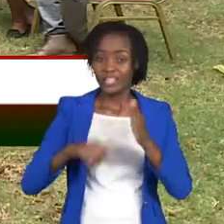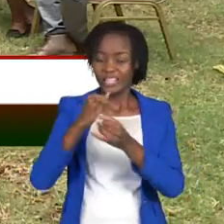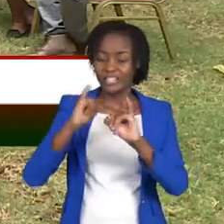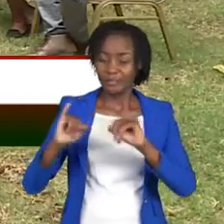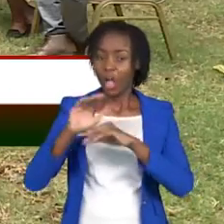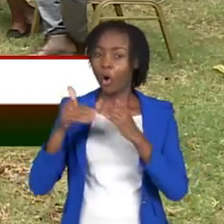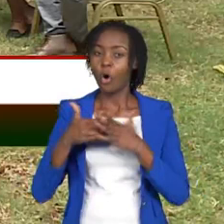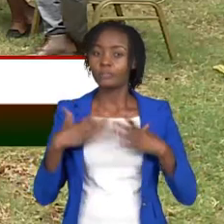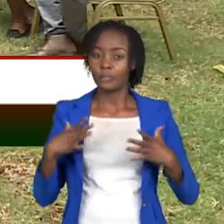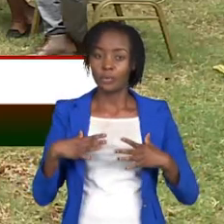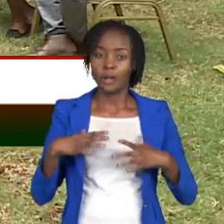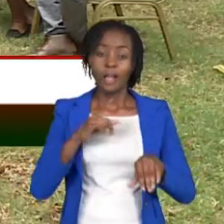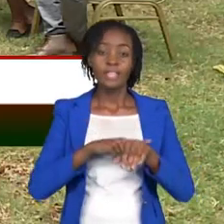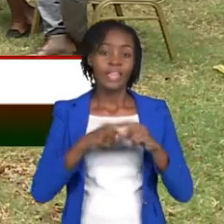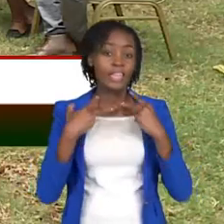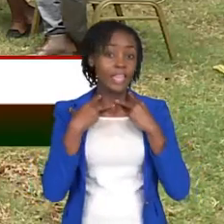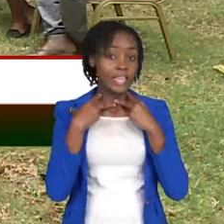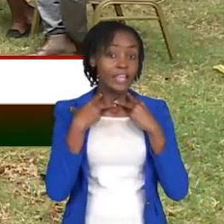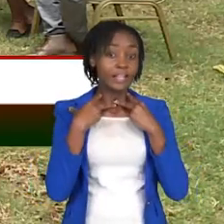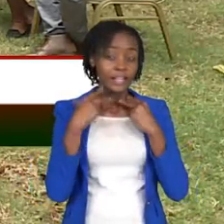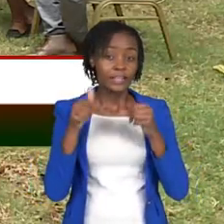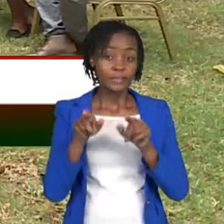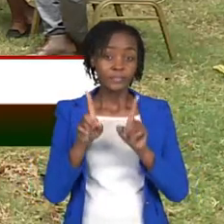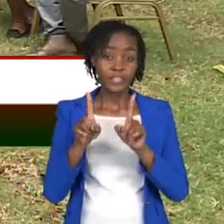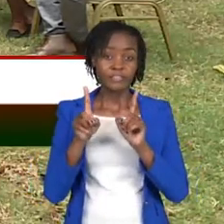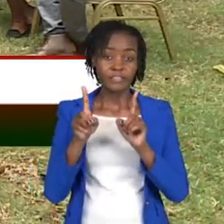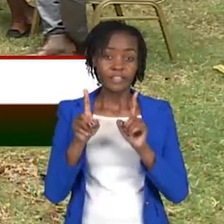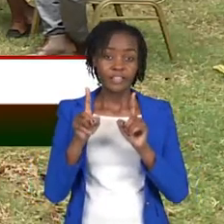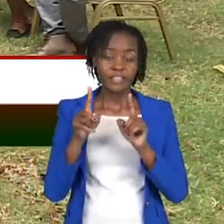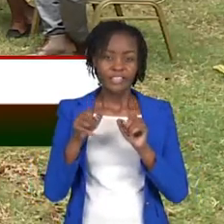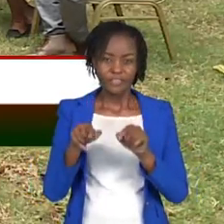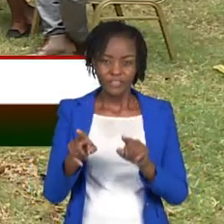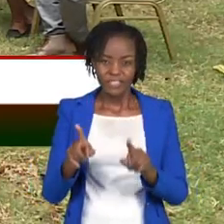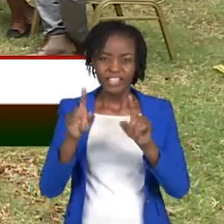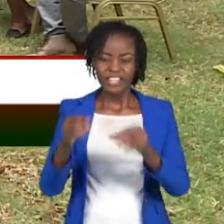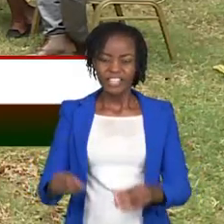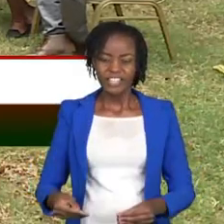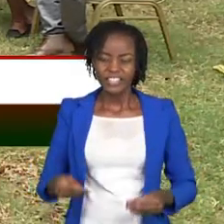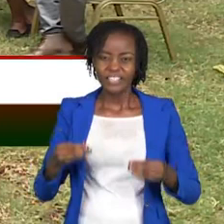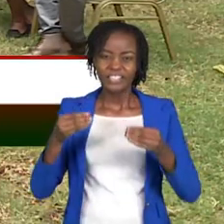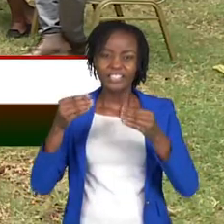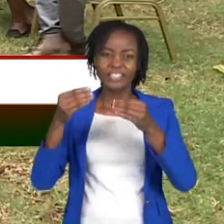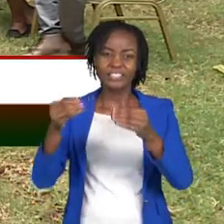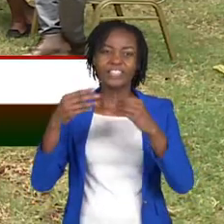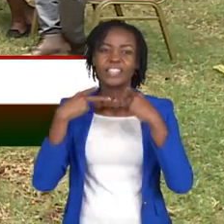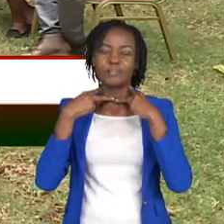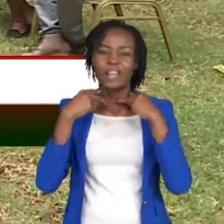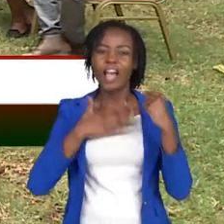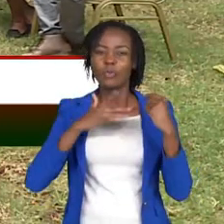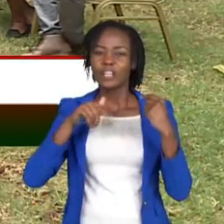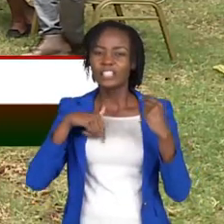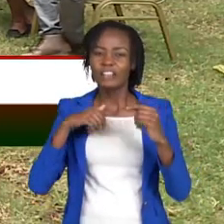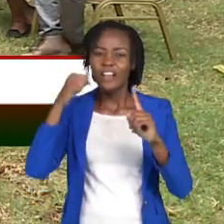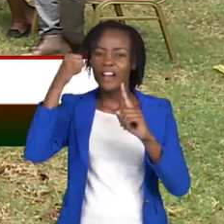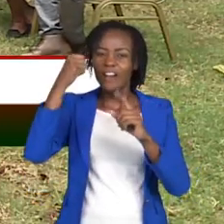Okay? And when the colonialists gave us independence, we were given independence. We did not fight for independence. They gave